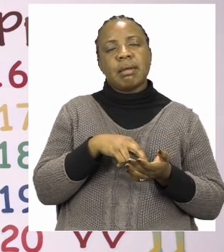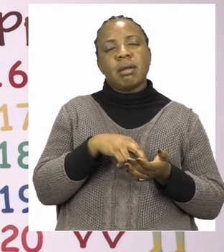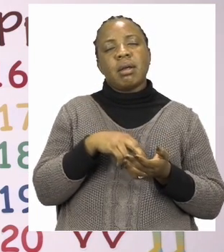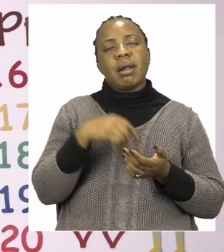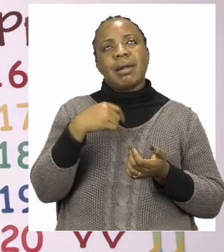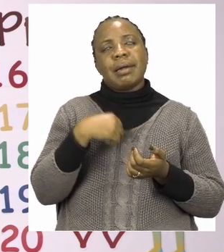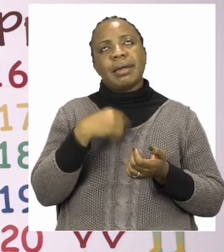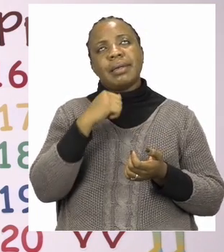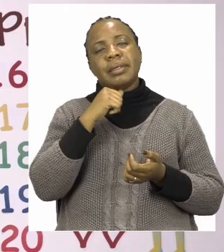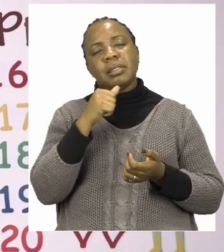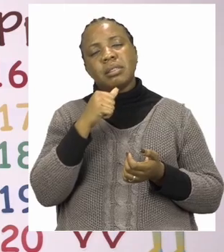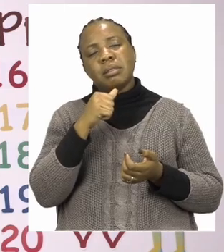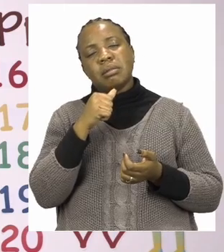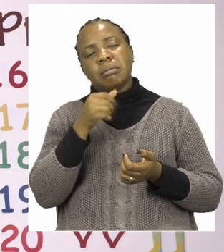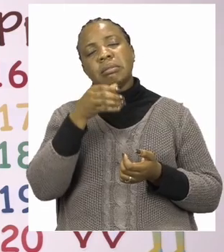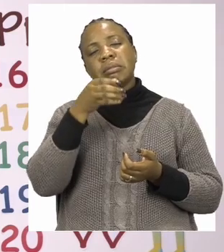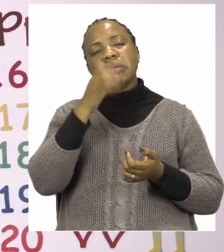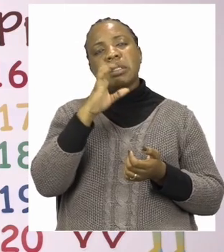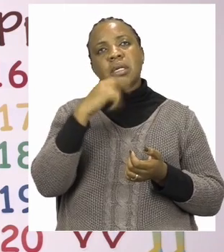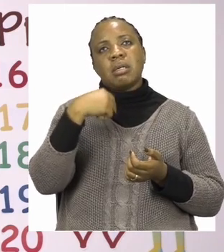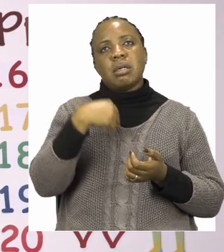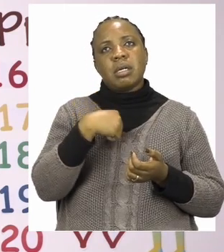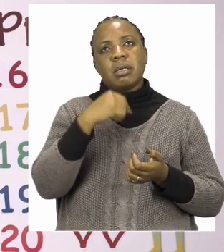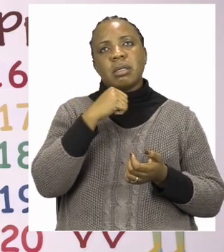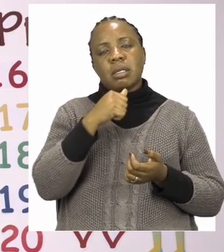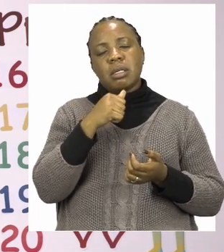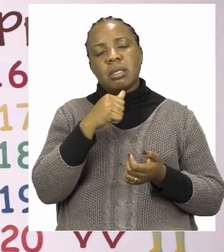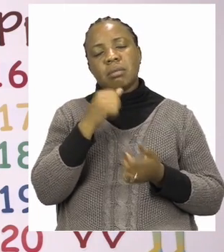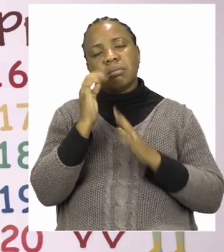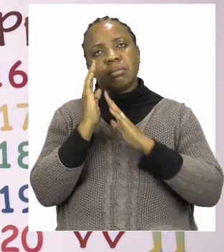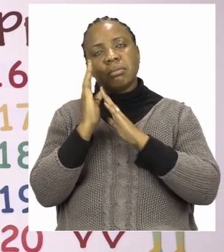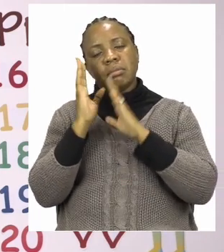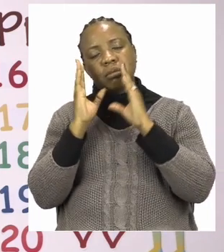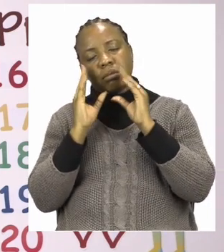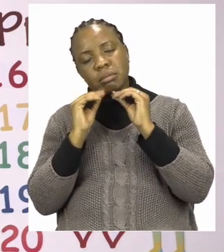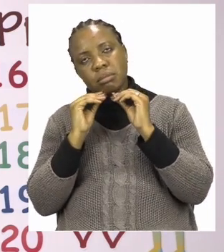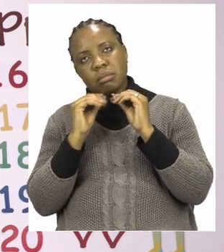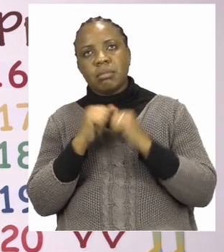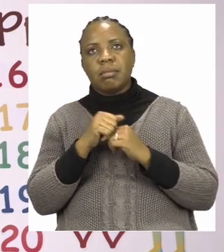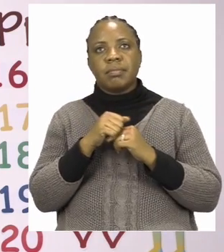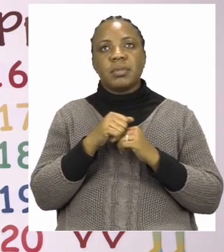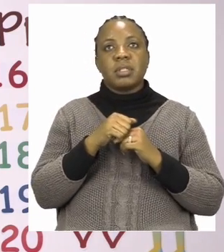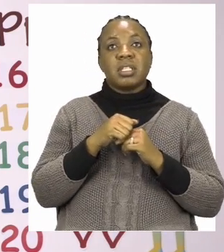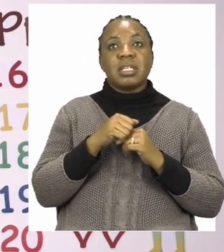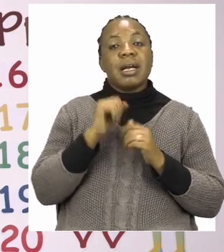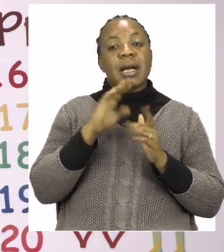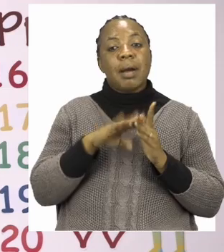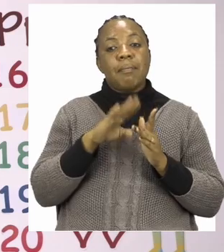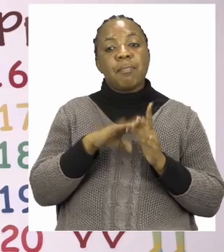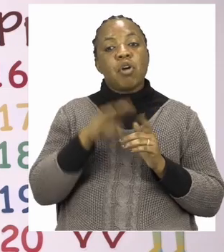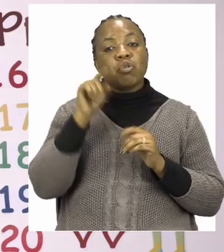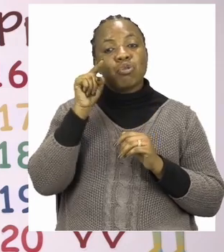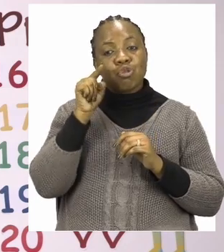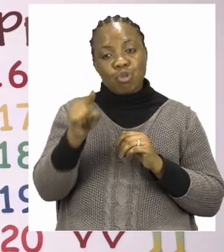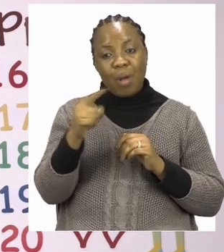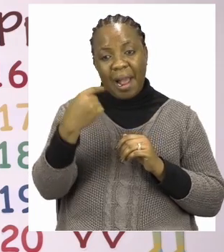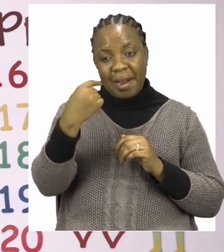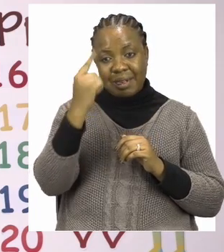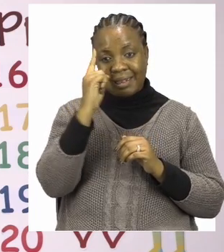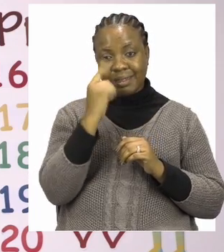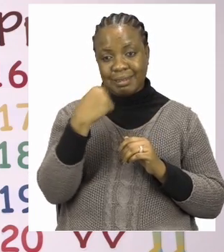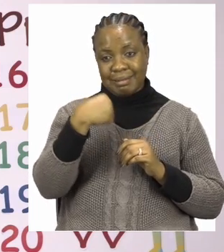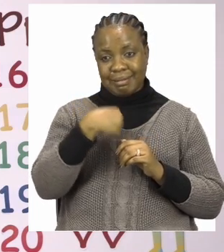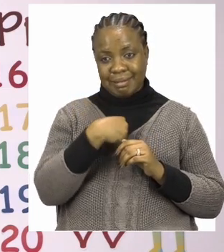sleeping. So if it's about you, then you use am. Now it